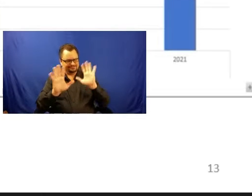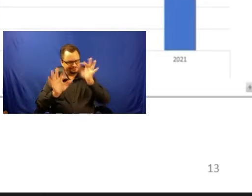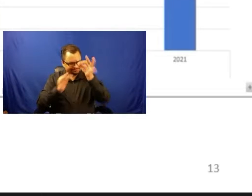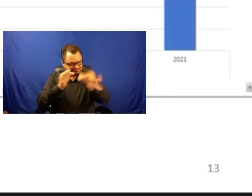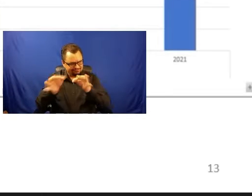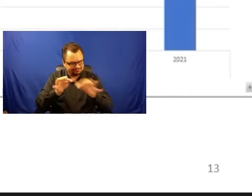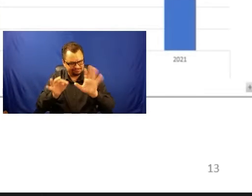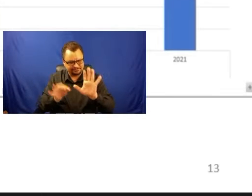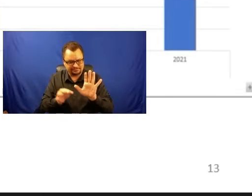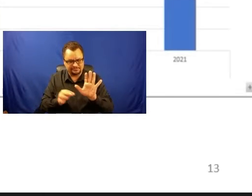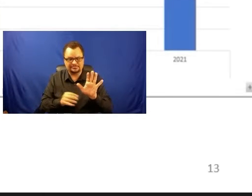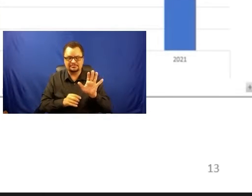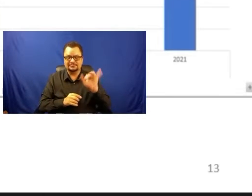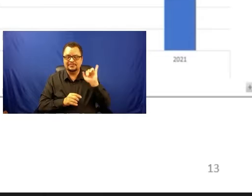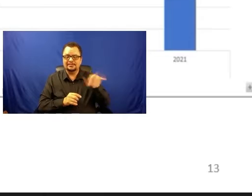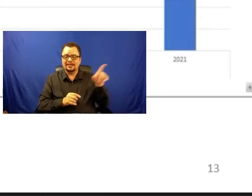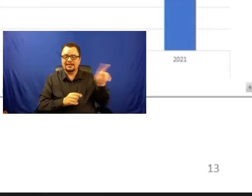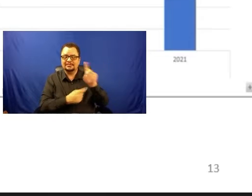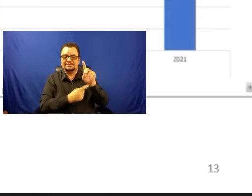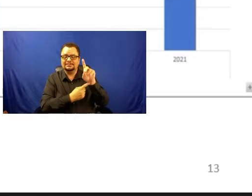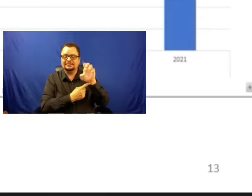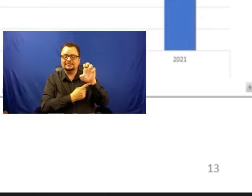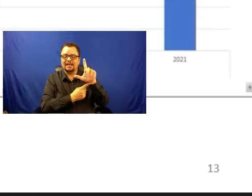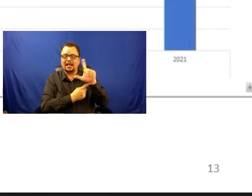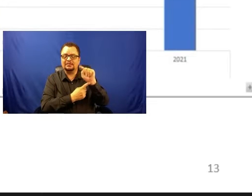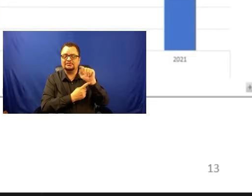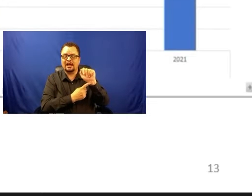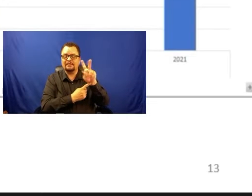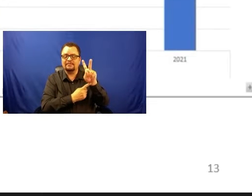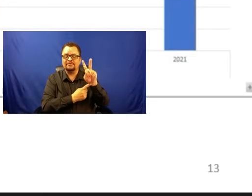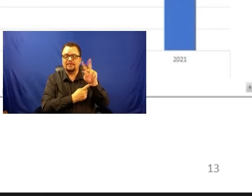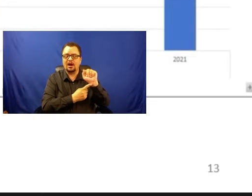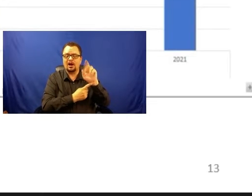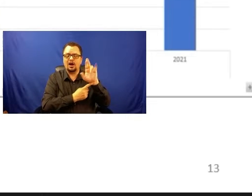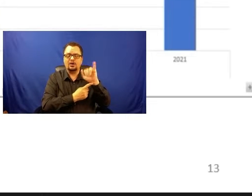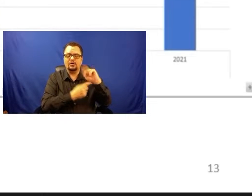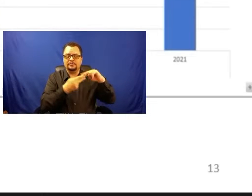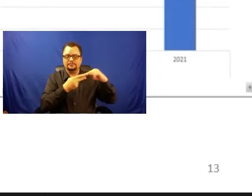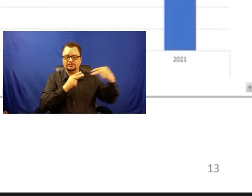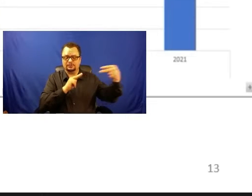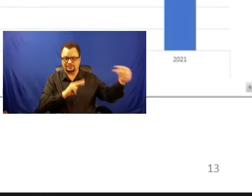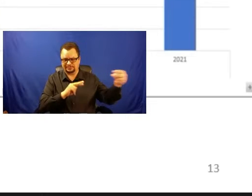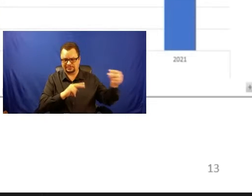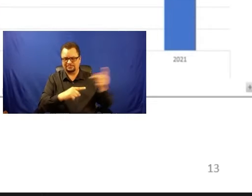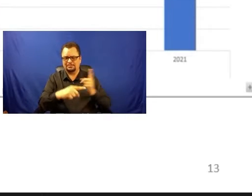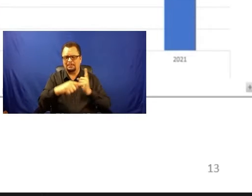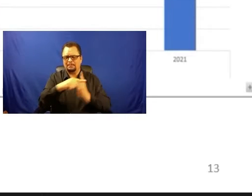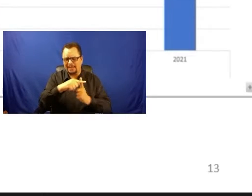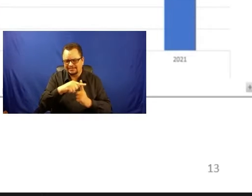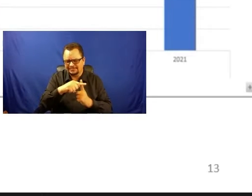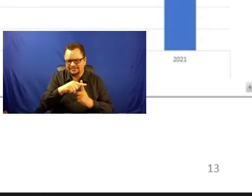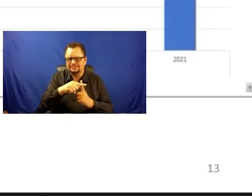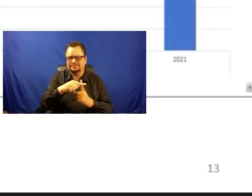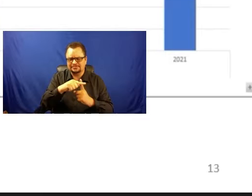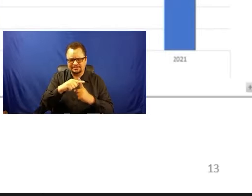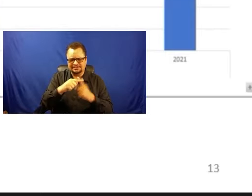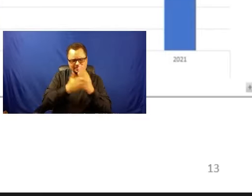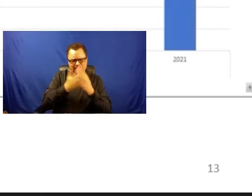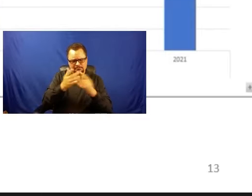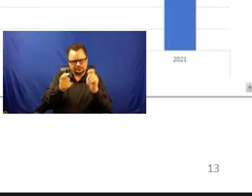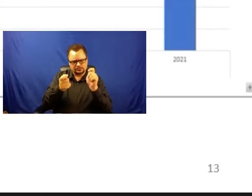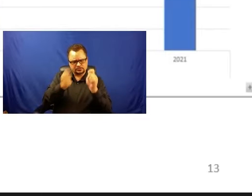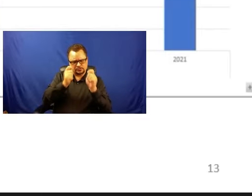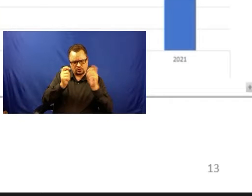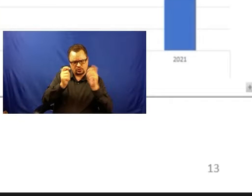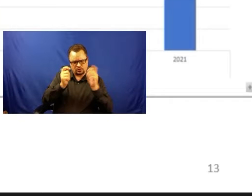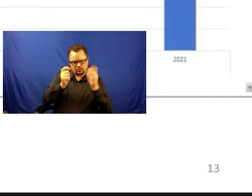variant, in addition to some of the changes in requirements for schools and mitigation strategies